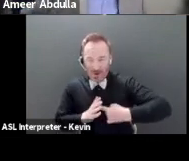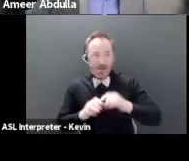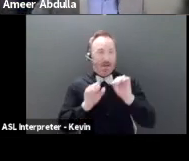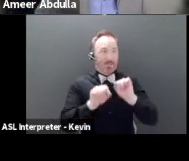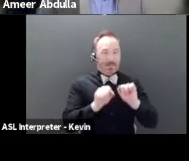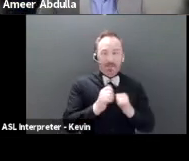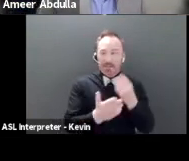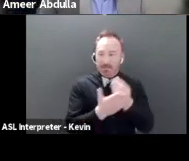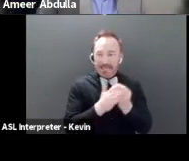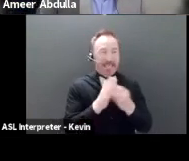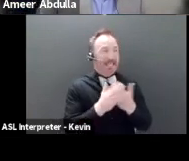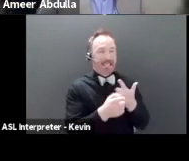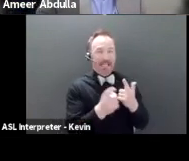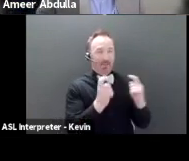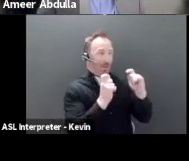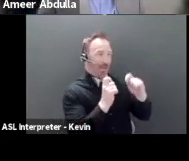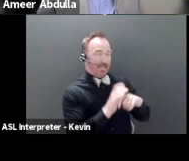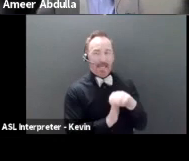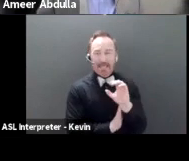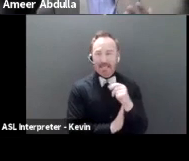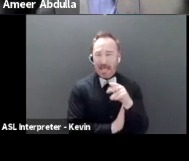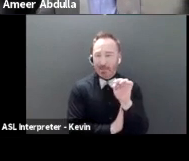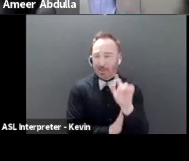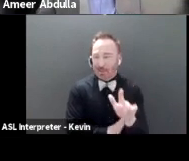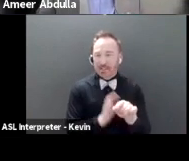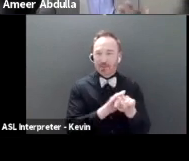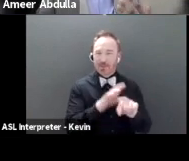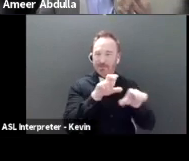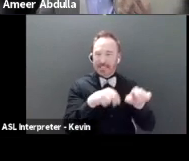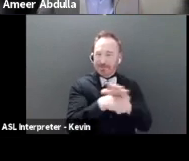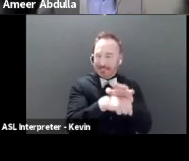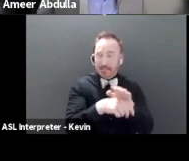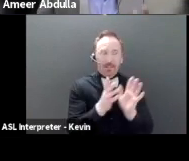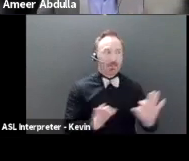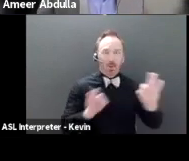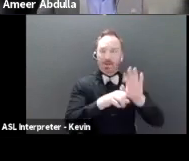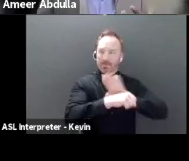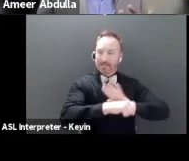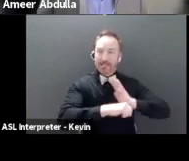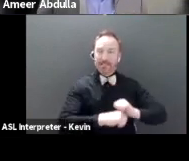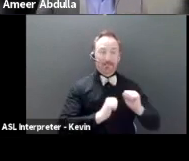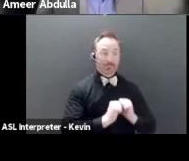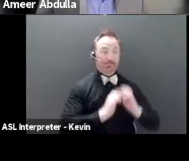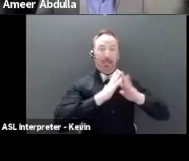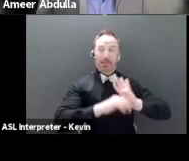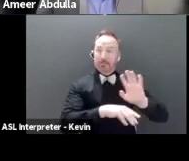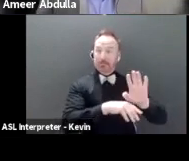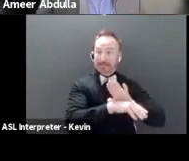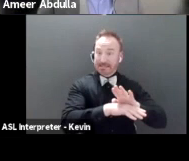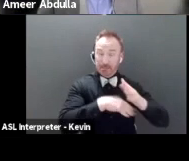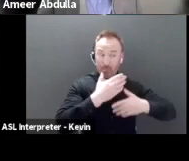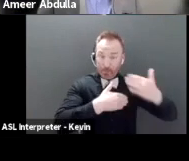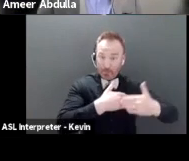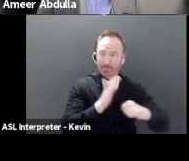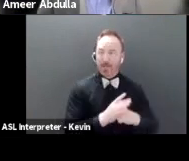and then continuing to scale your business, it is critical to establish value. And one of those is as compensation.